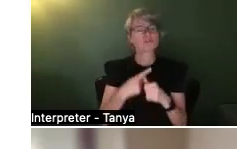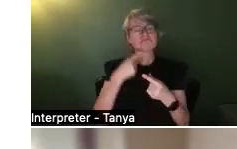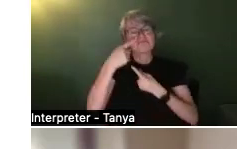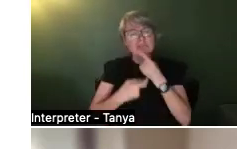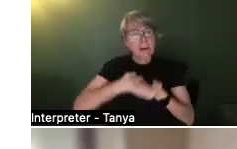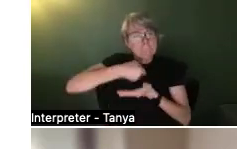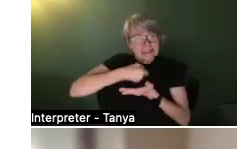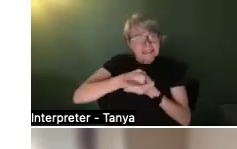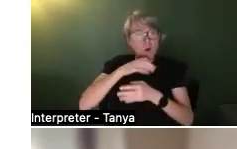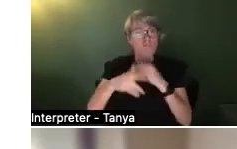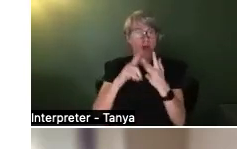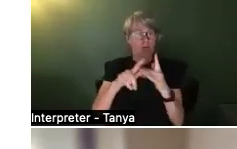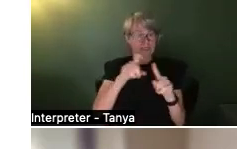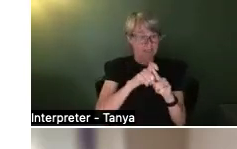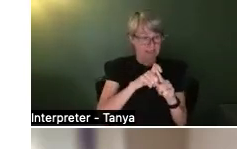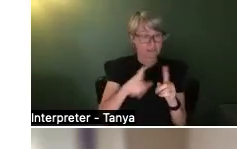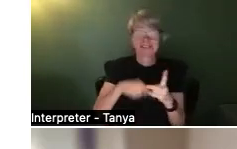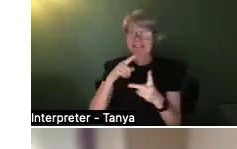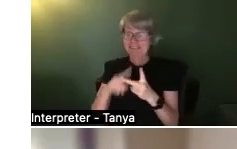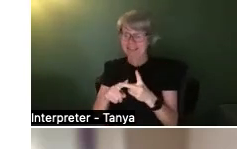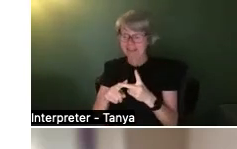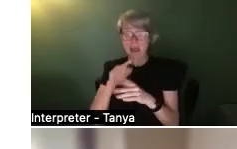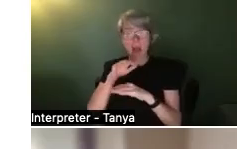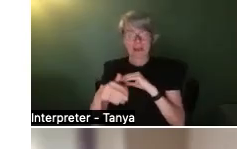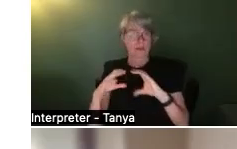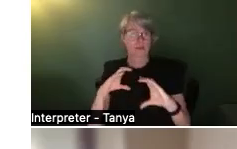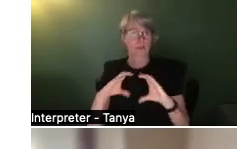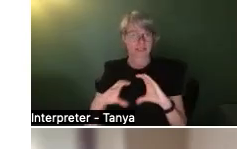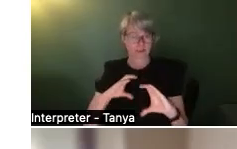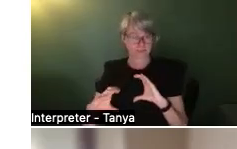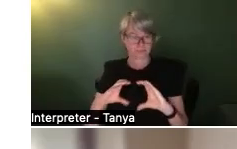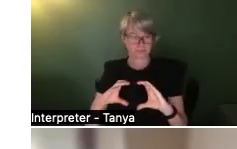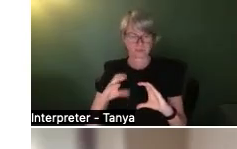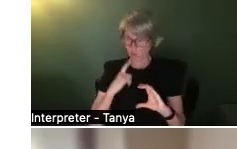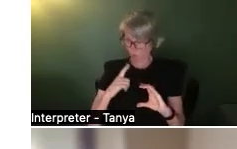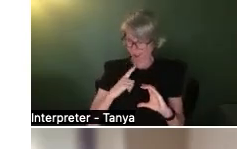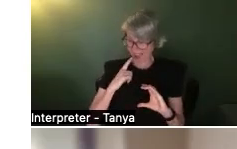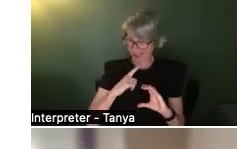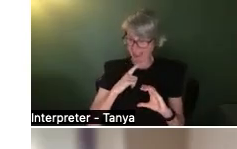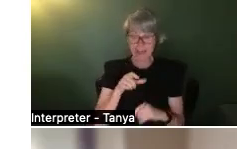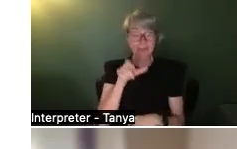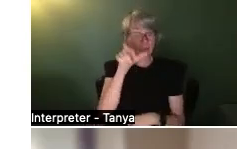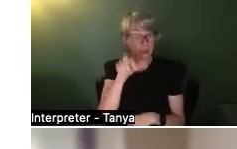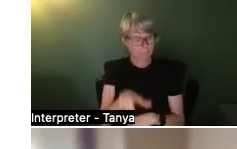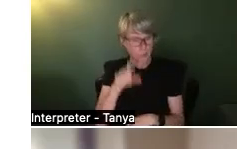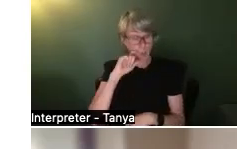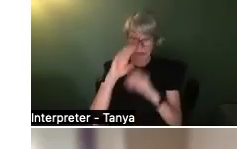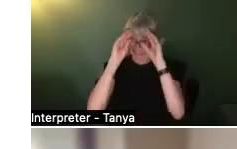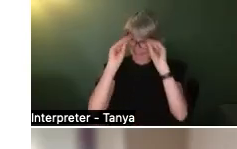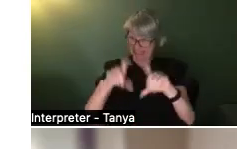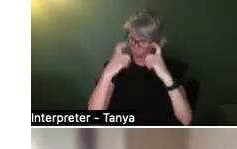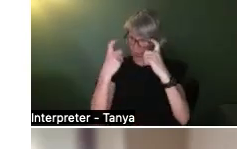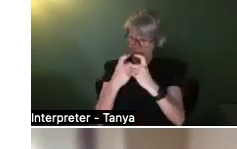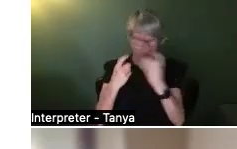on communication. The aim of the lecture plans is for educators to be able to take something that we've already prepared and easily add a